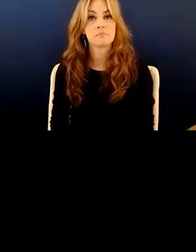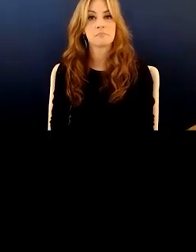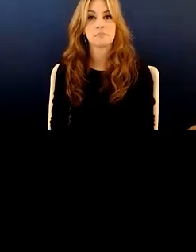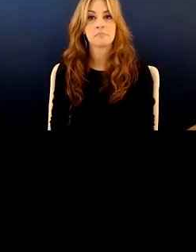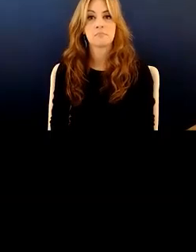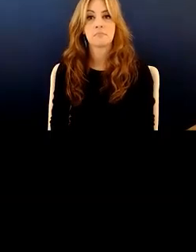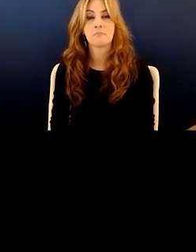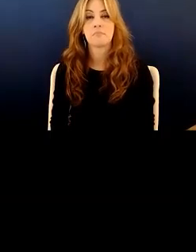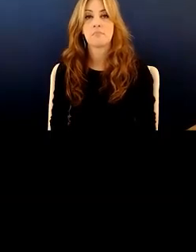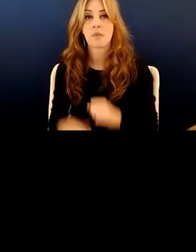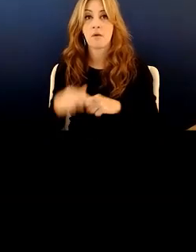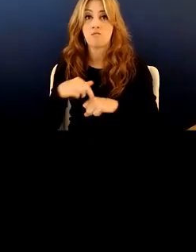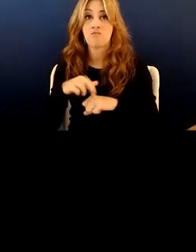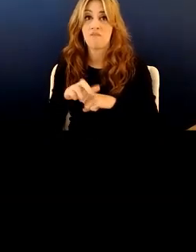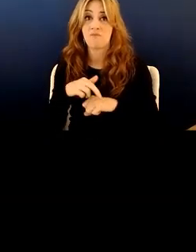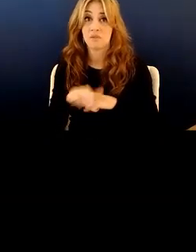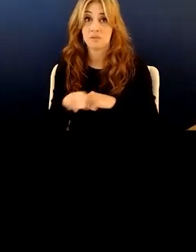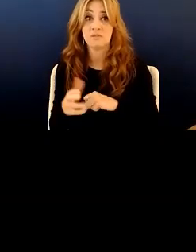References,